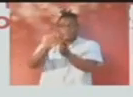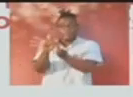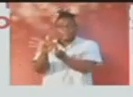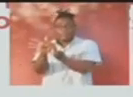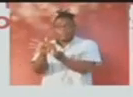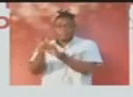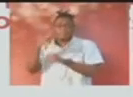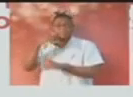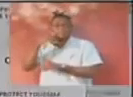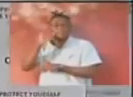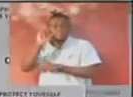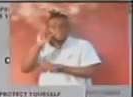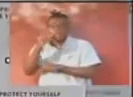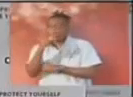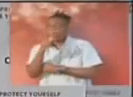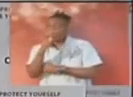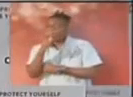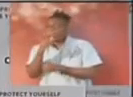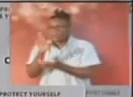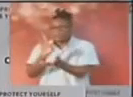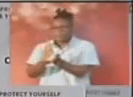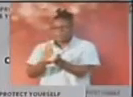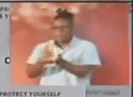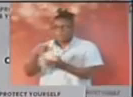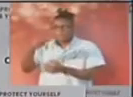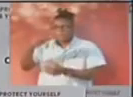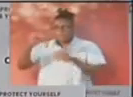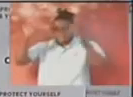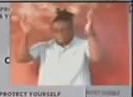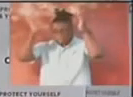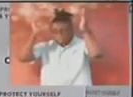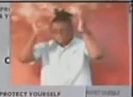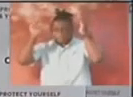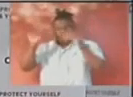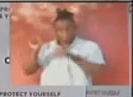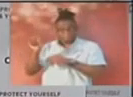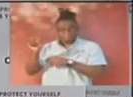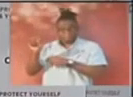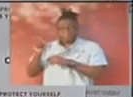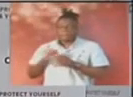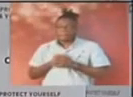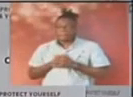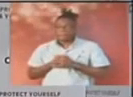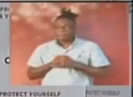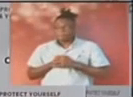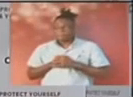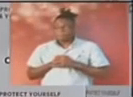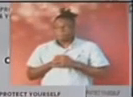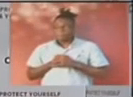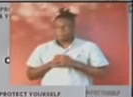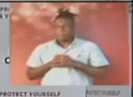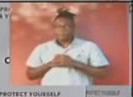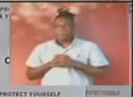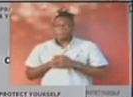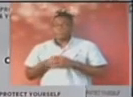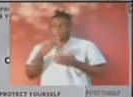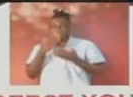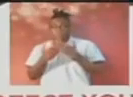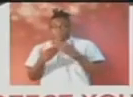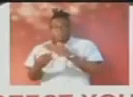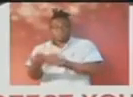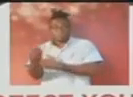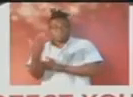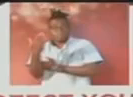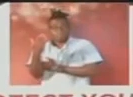from Dr. Avery Hines. Thank you, Mr. Alexander. Good morning to Dr. Wheeler, to my colleague Dr. Hamid,